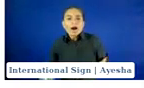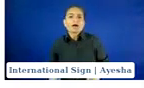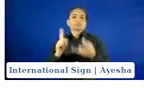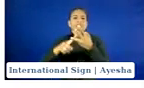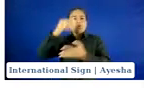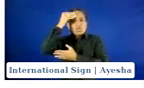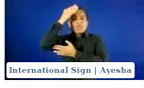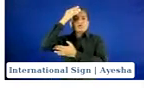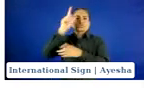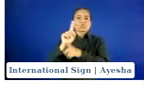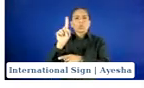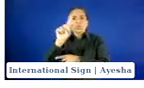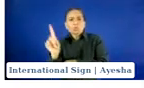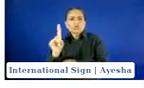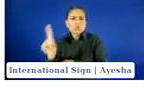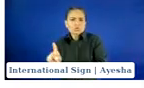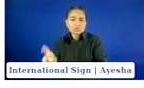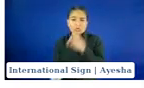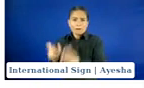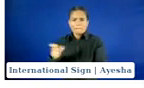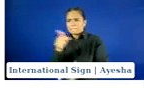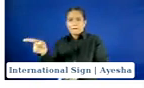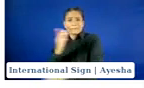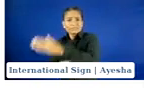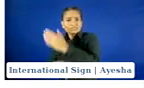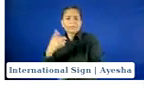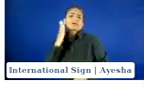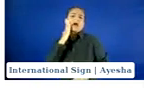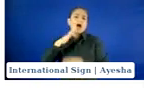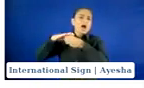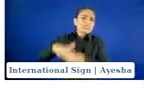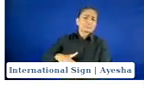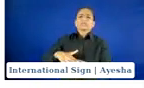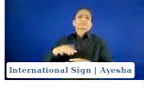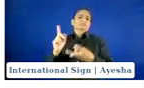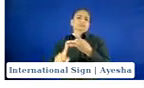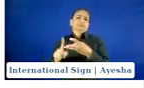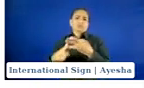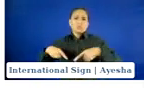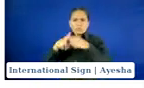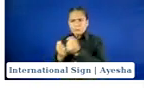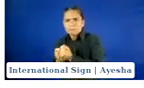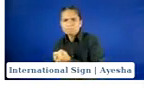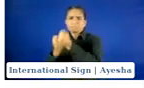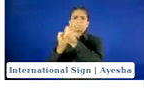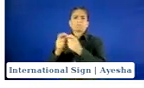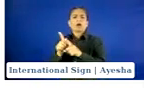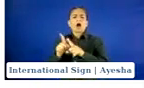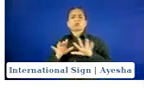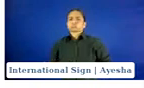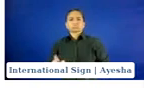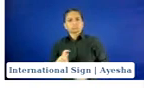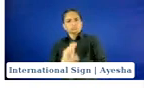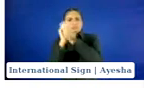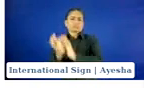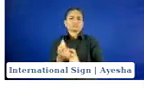This is some examples of this will be covered. For example, in the case of a